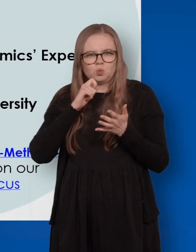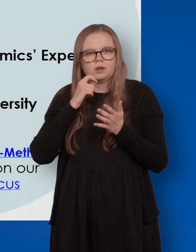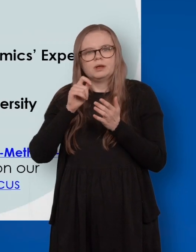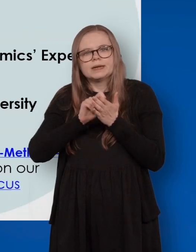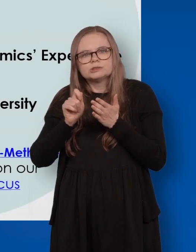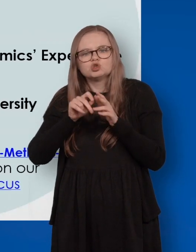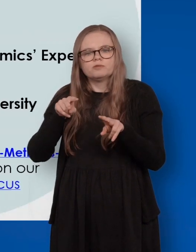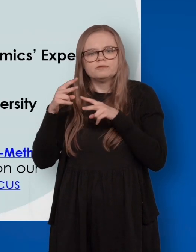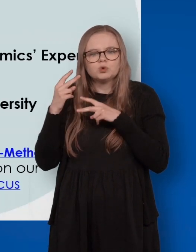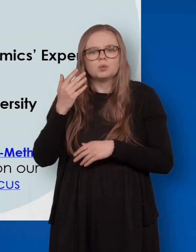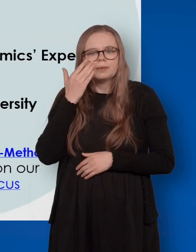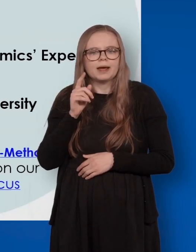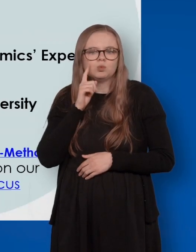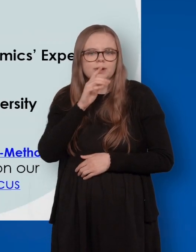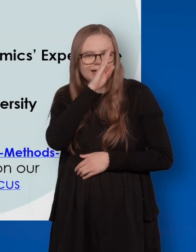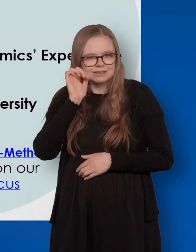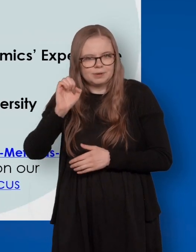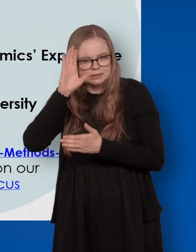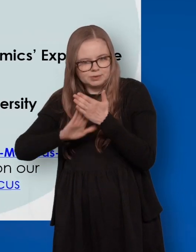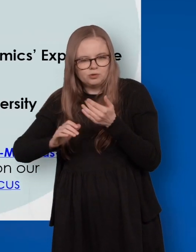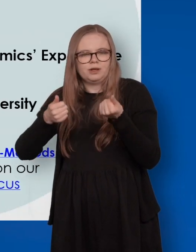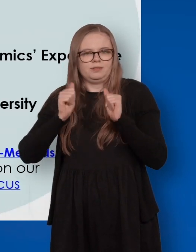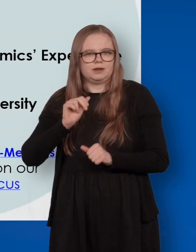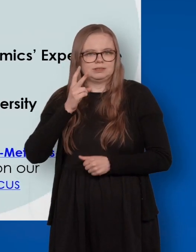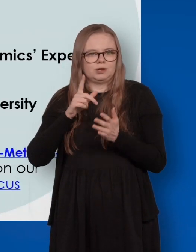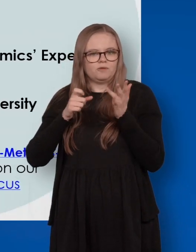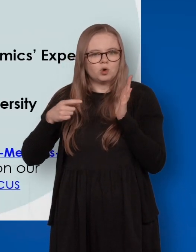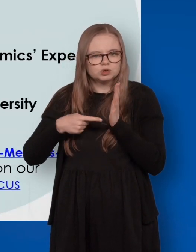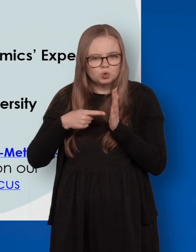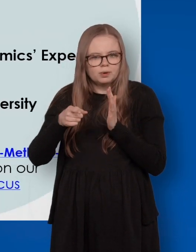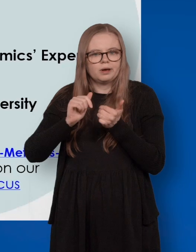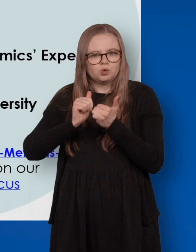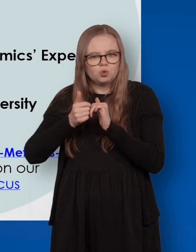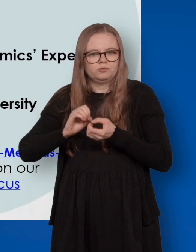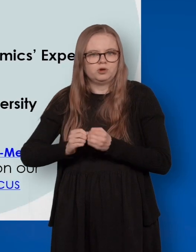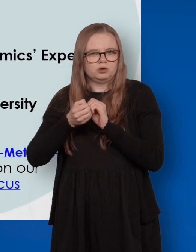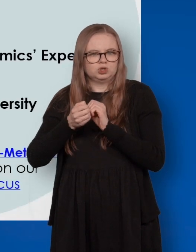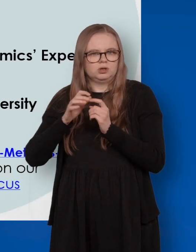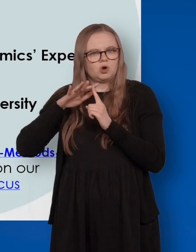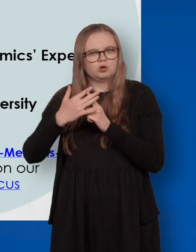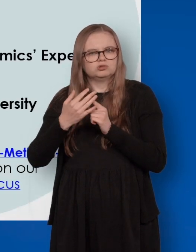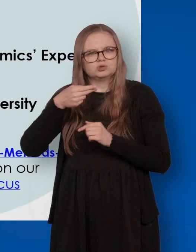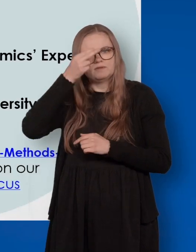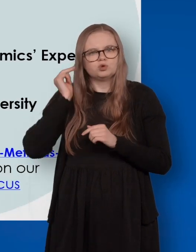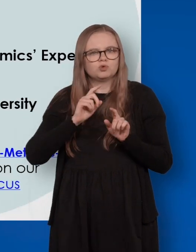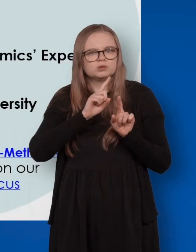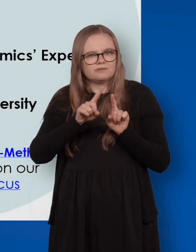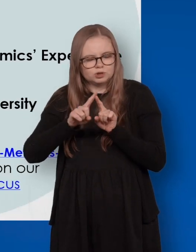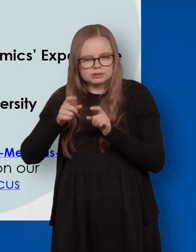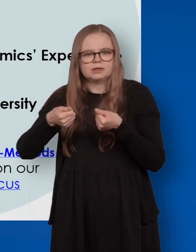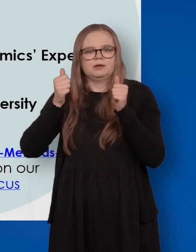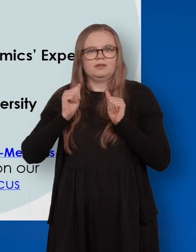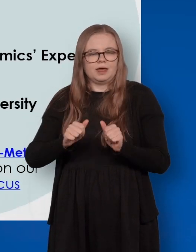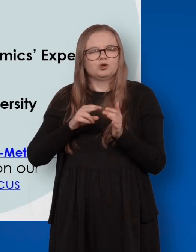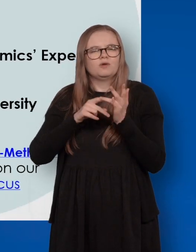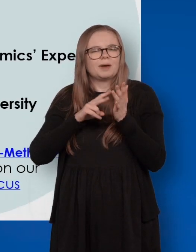Black women academics experience. 2nd of October, we've got co-production in the context of neurodiversity. And then we take a break